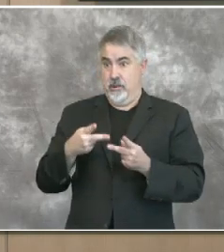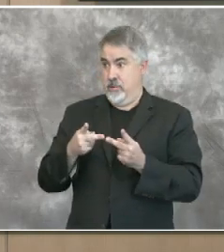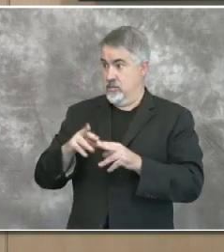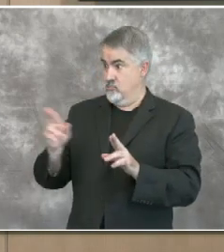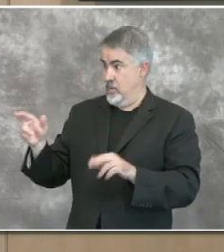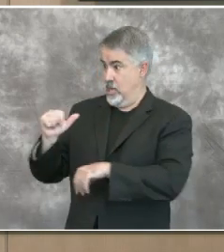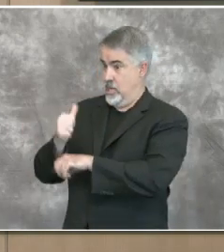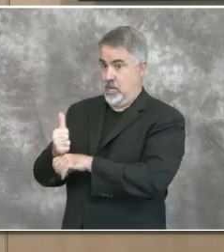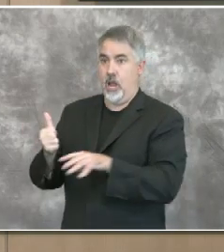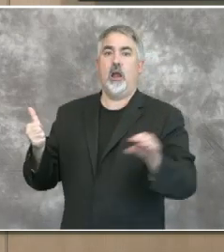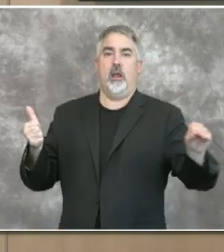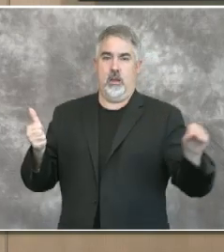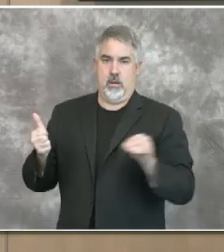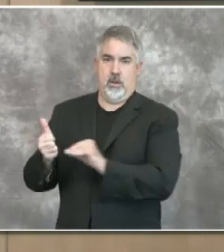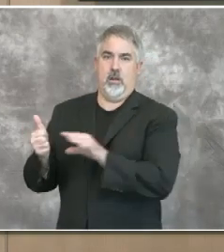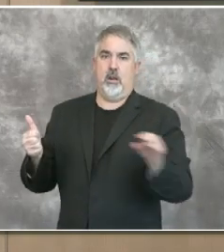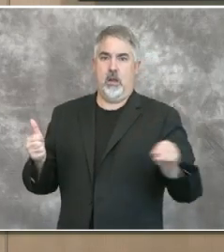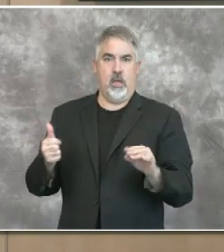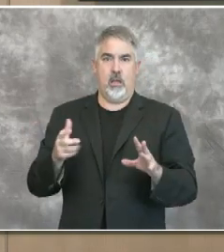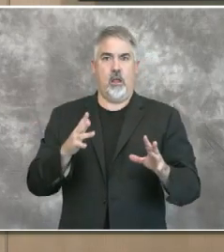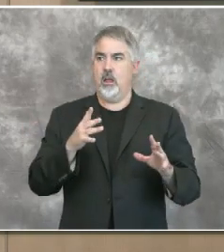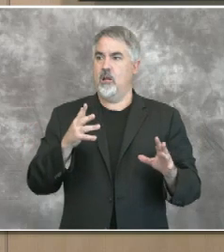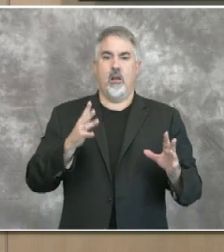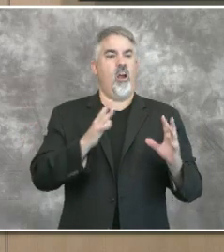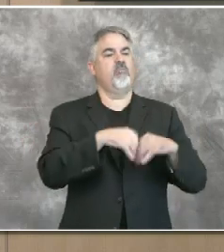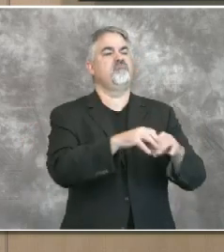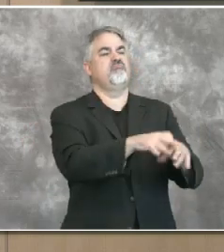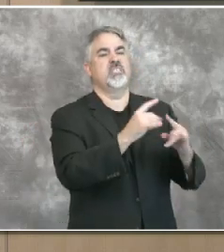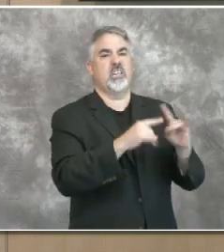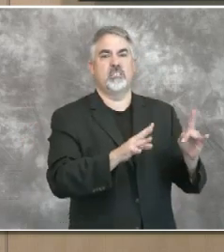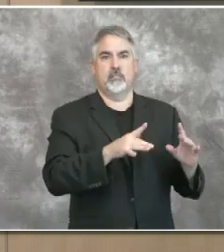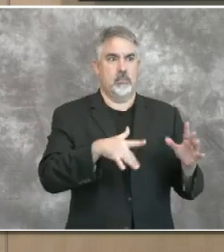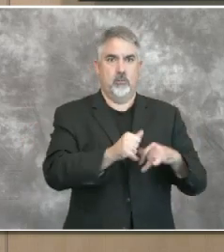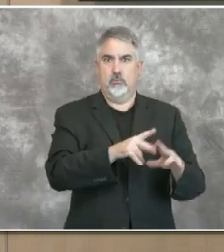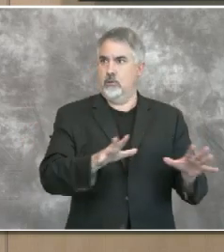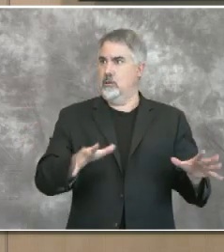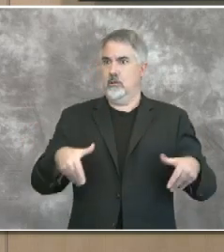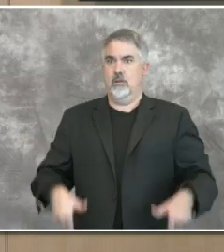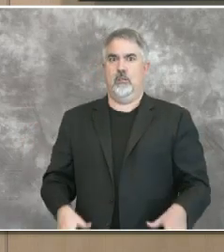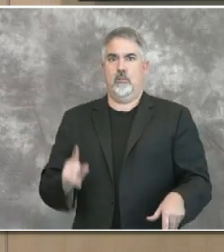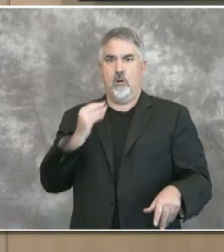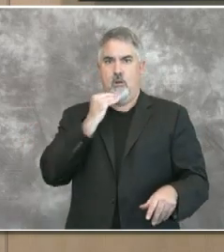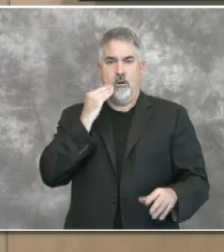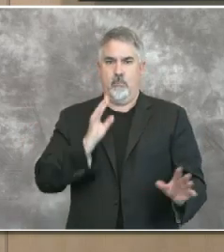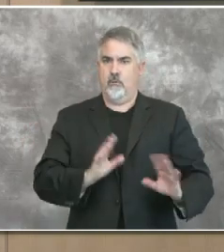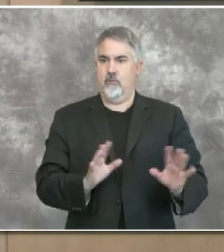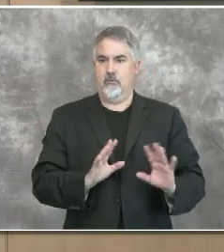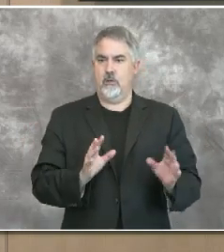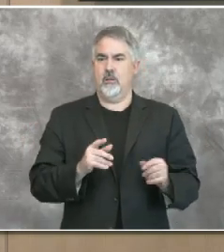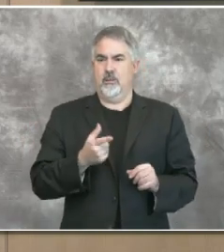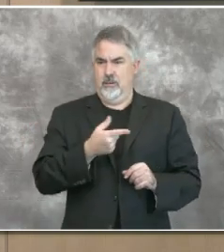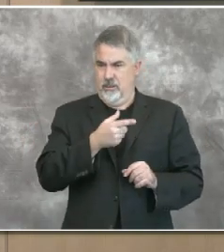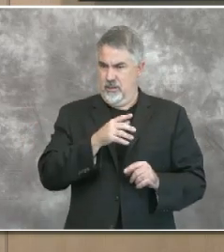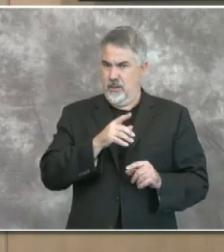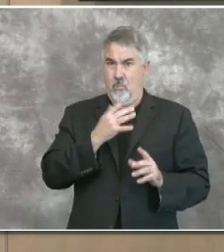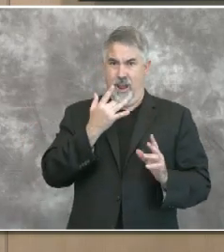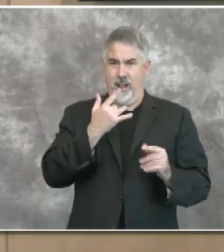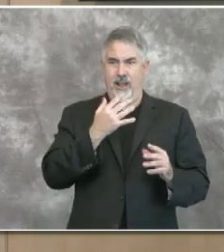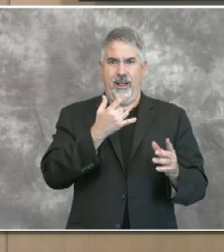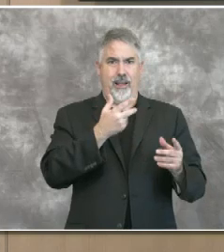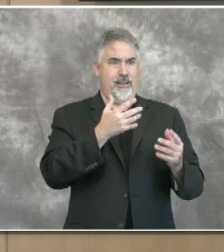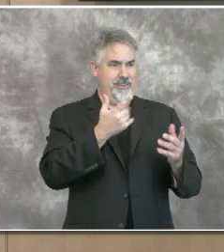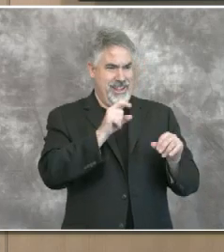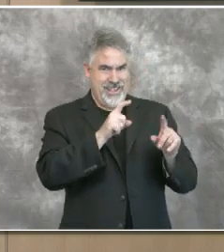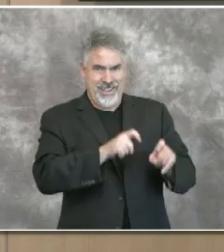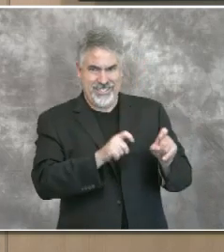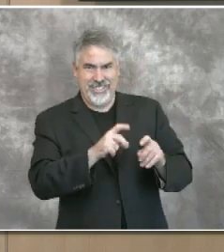living there, noting that if you make homeless people move elsewhere, it can fuel the spread of coronavirus. And I know at